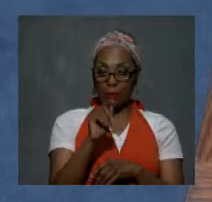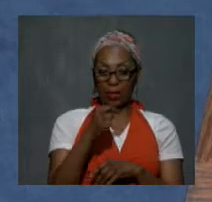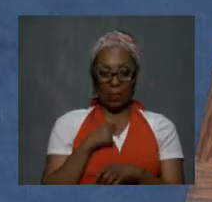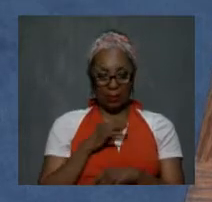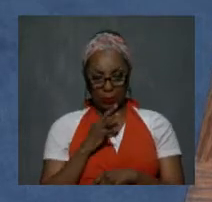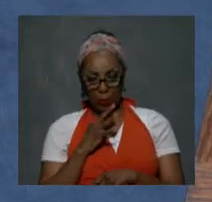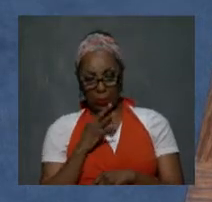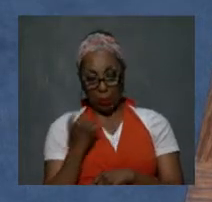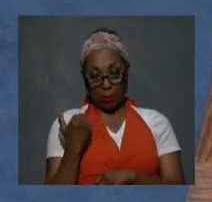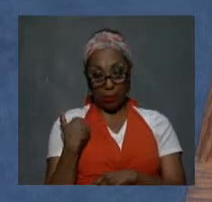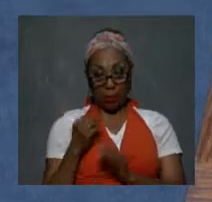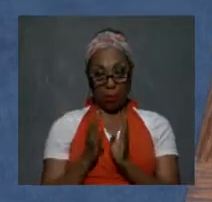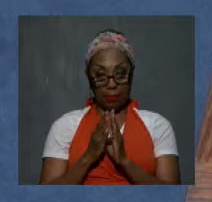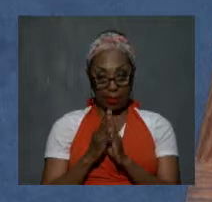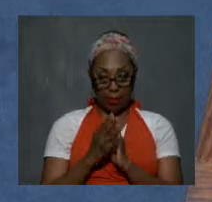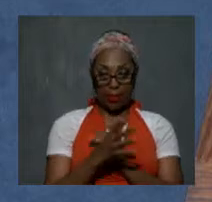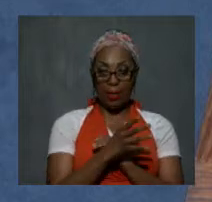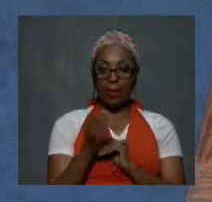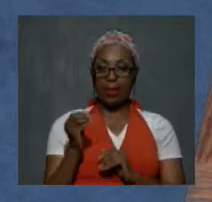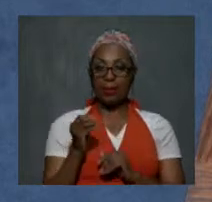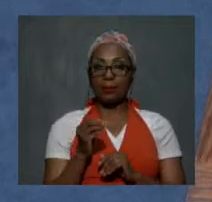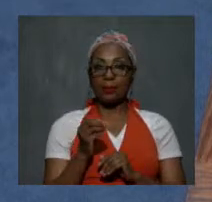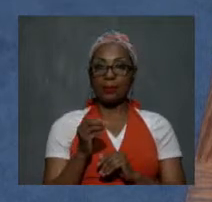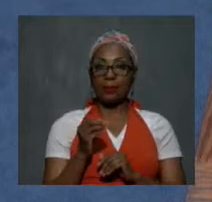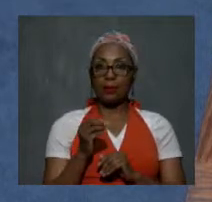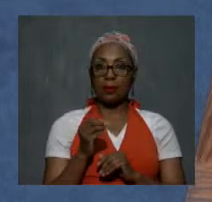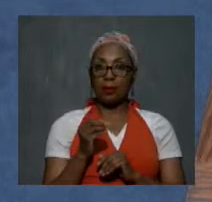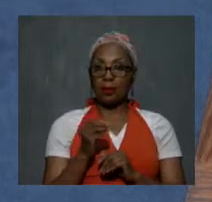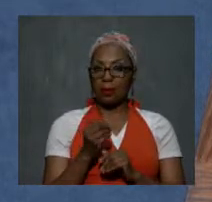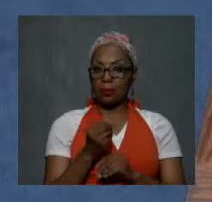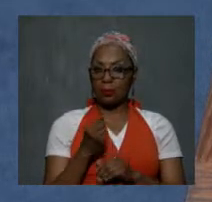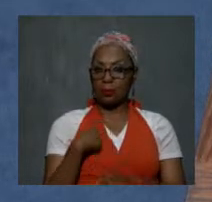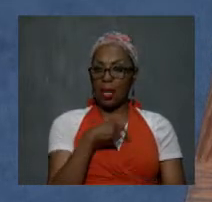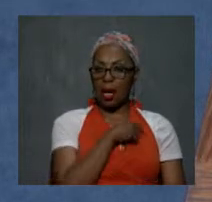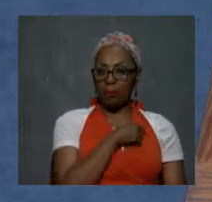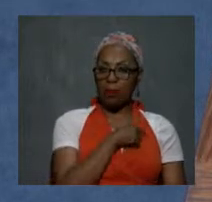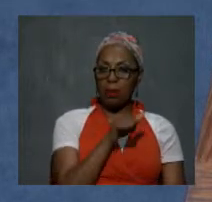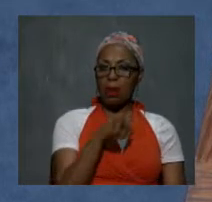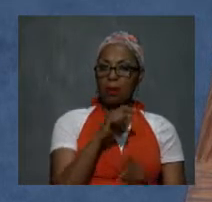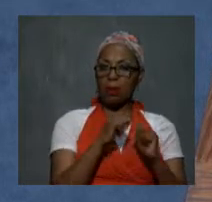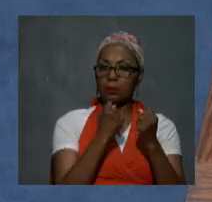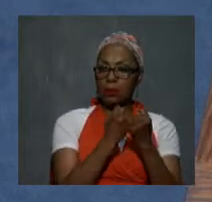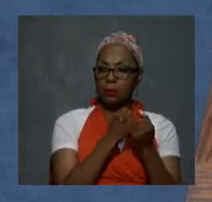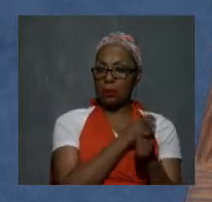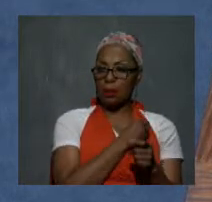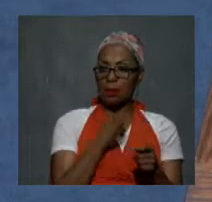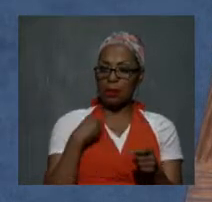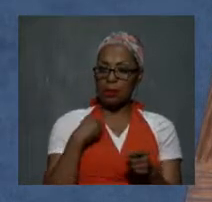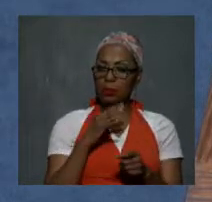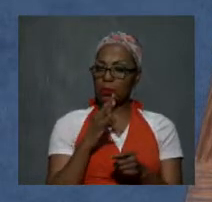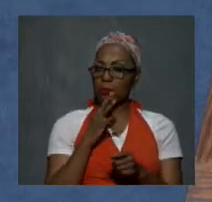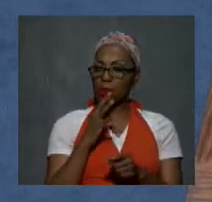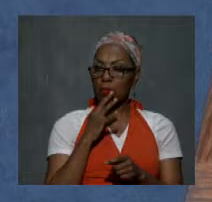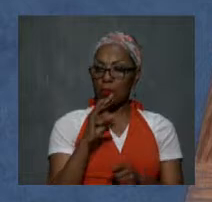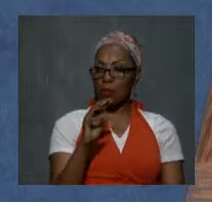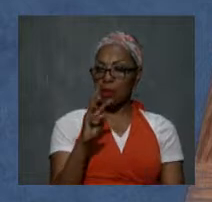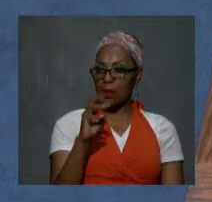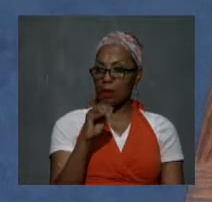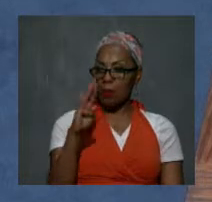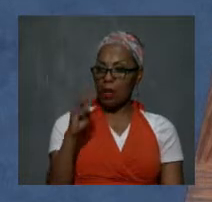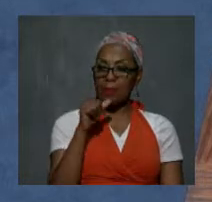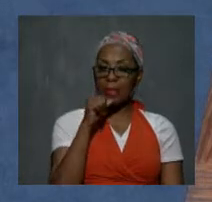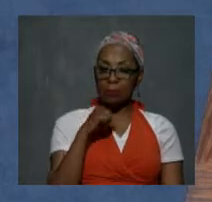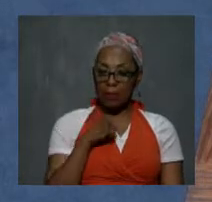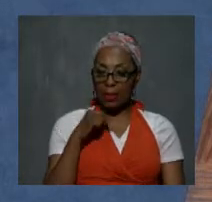with, before the meeting, and one of our other team members spoke with Mark Webb some yesterday as